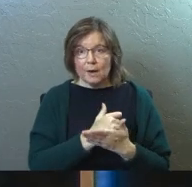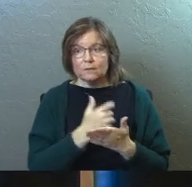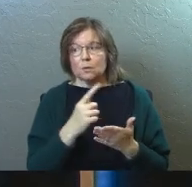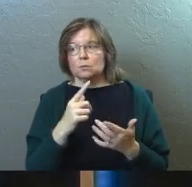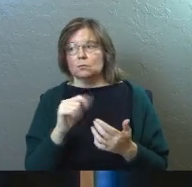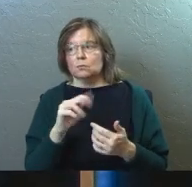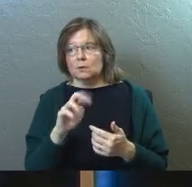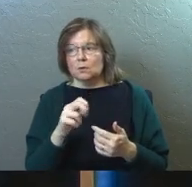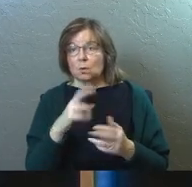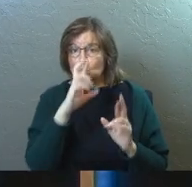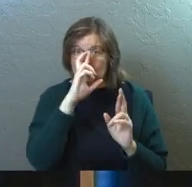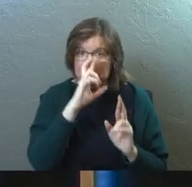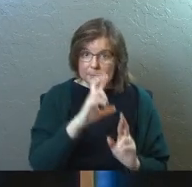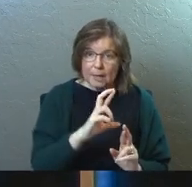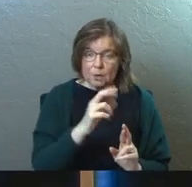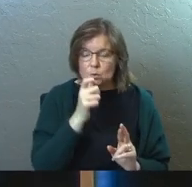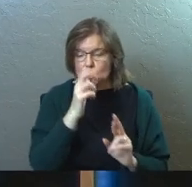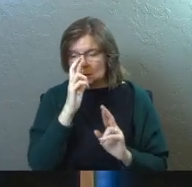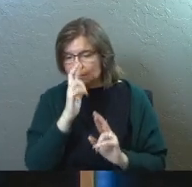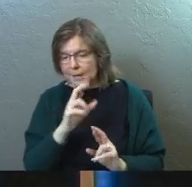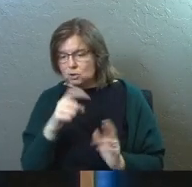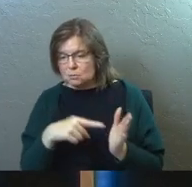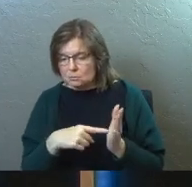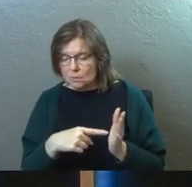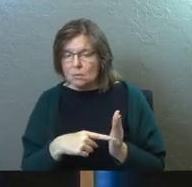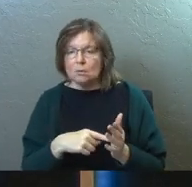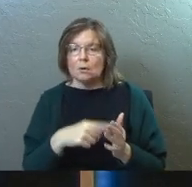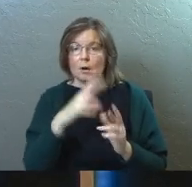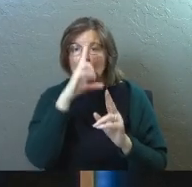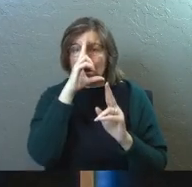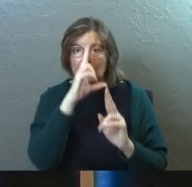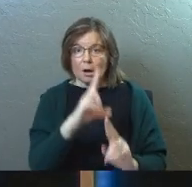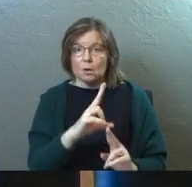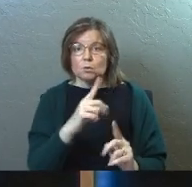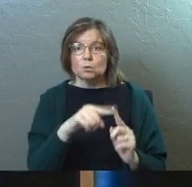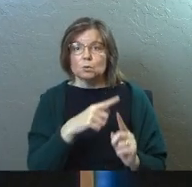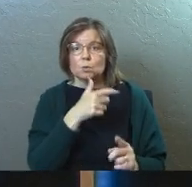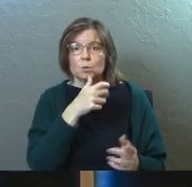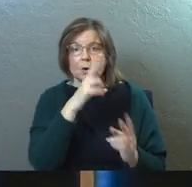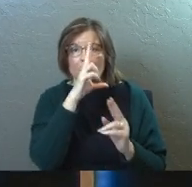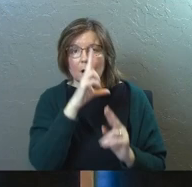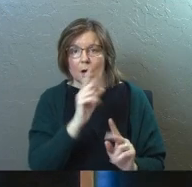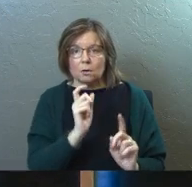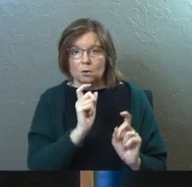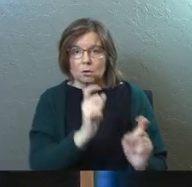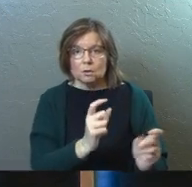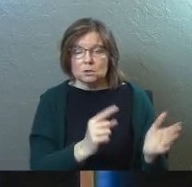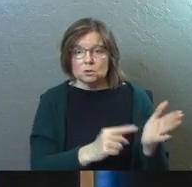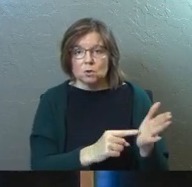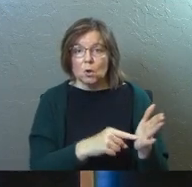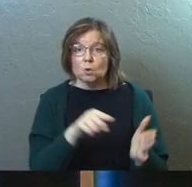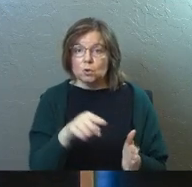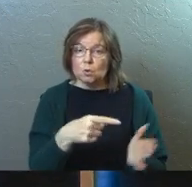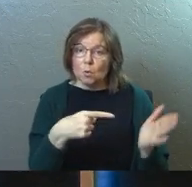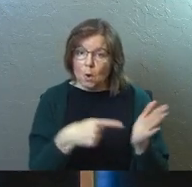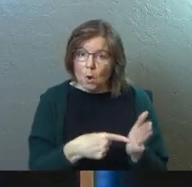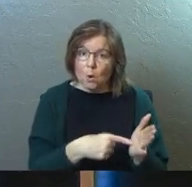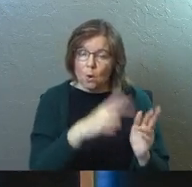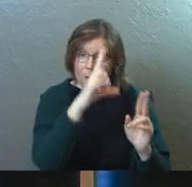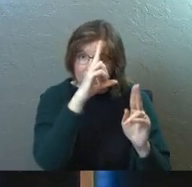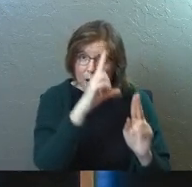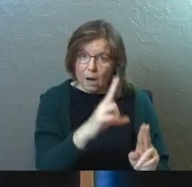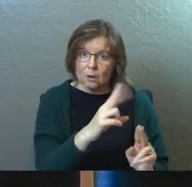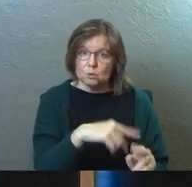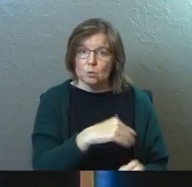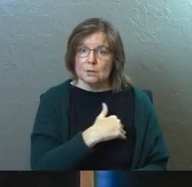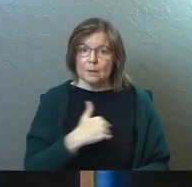whom revenue is owed, respect to whom respect is owed, honor to whom honor is owed. You owe